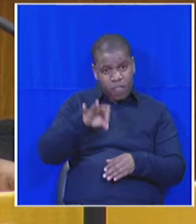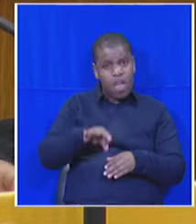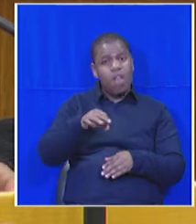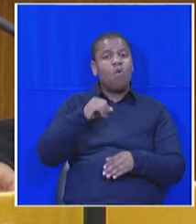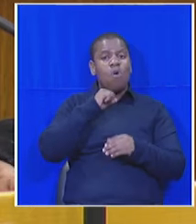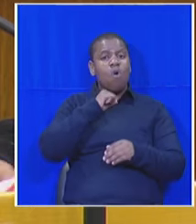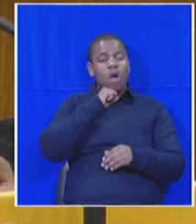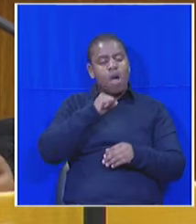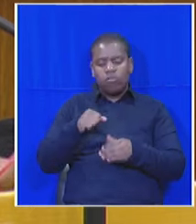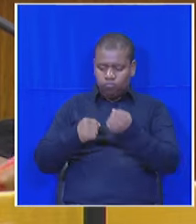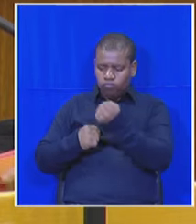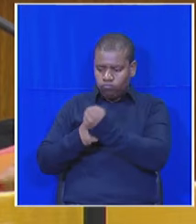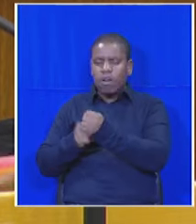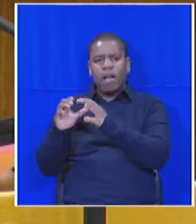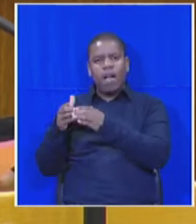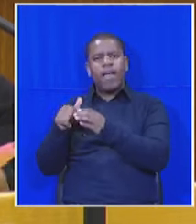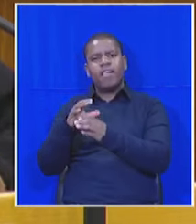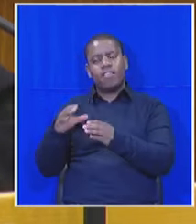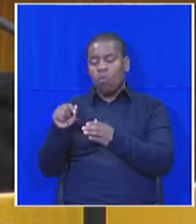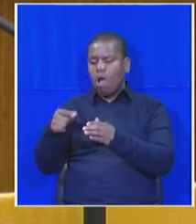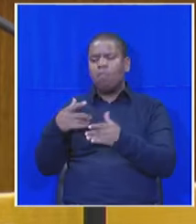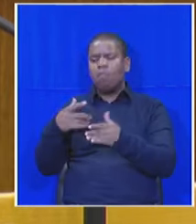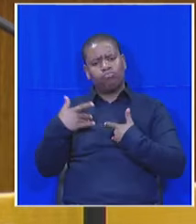they indeed better the lives of South Africans.